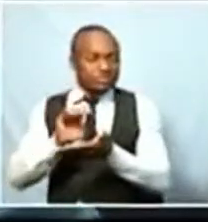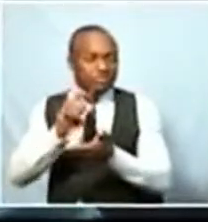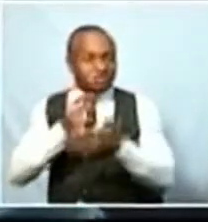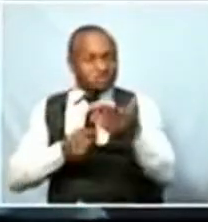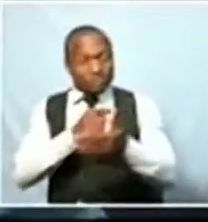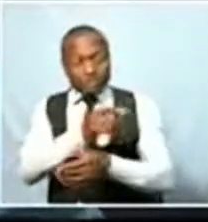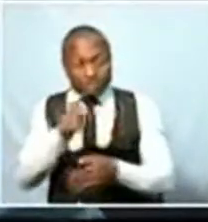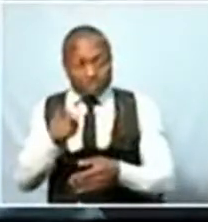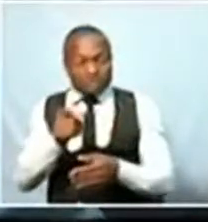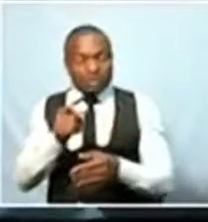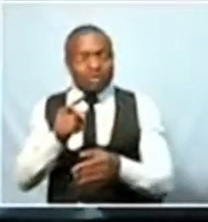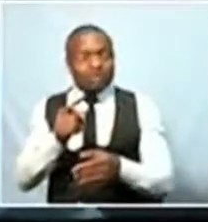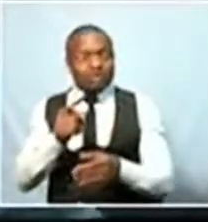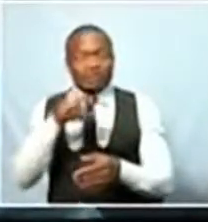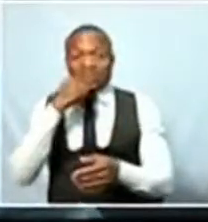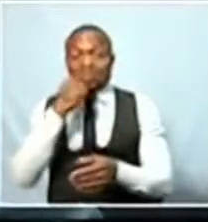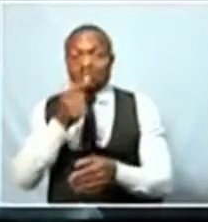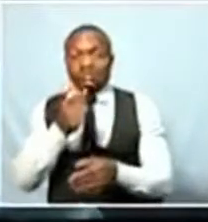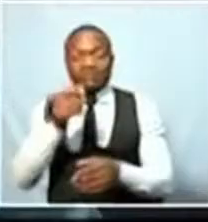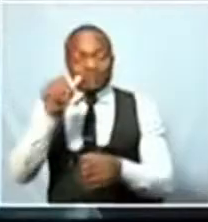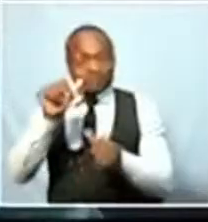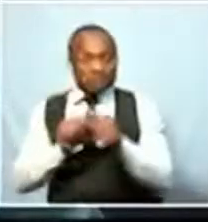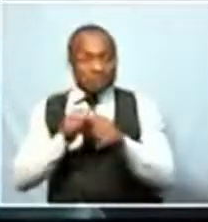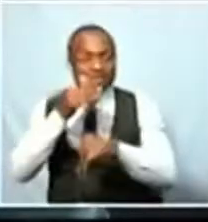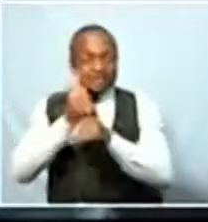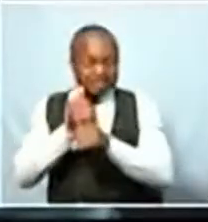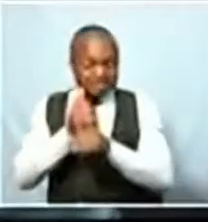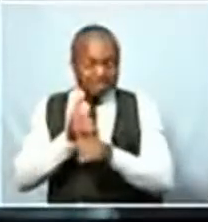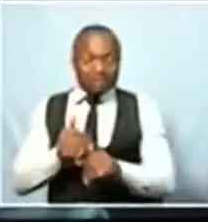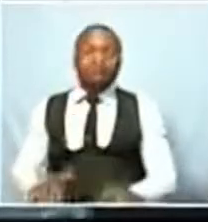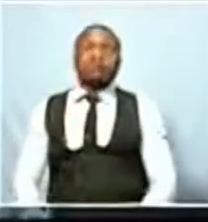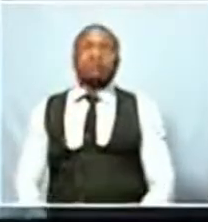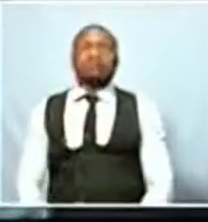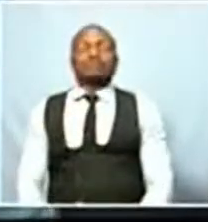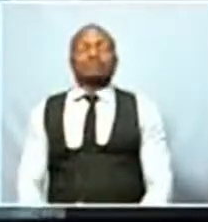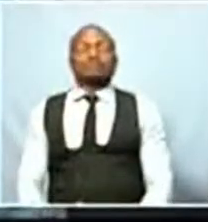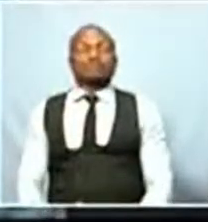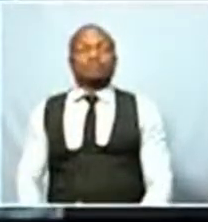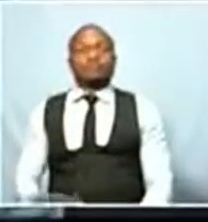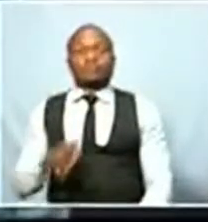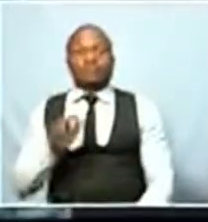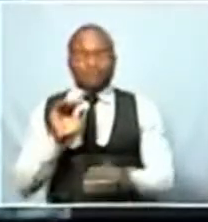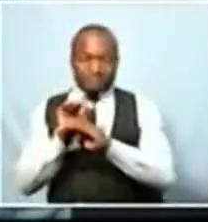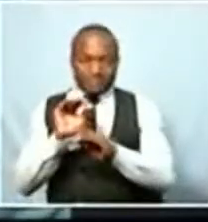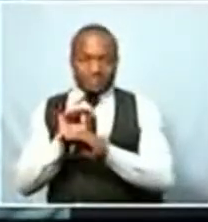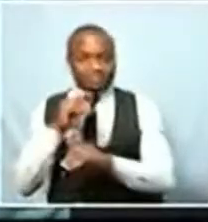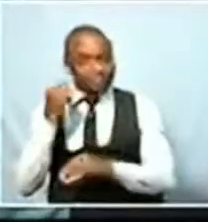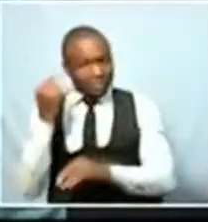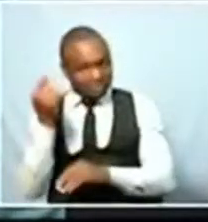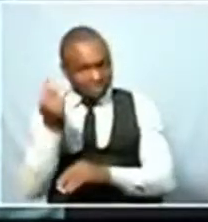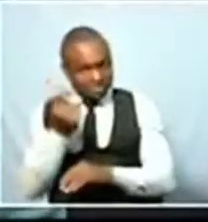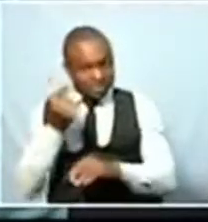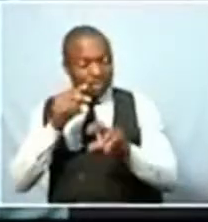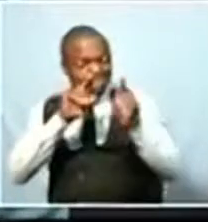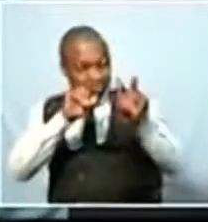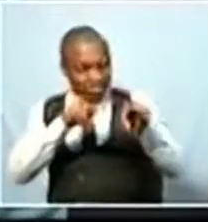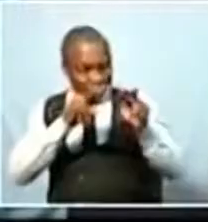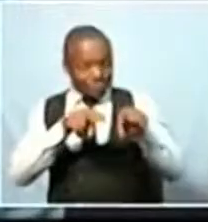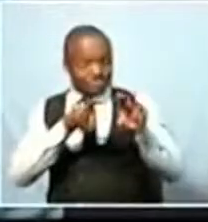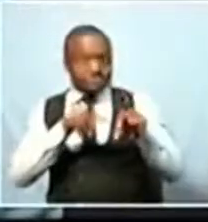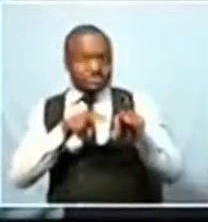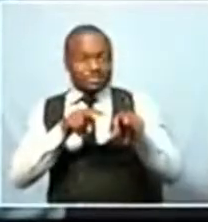have said year in, year out. I think that was just a comment that I have observed in